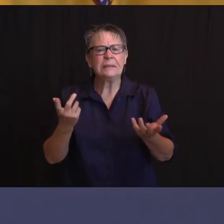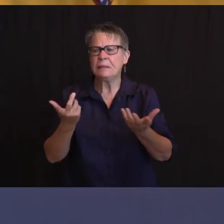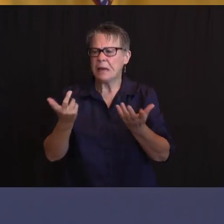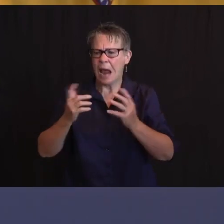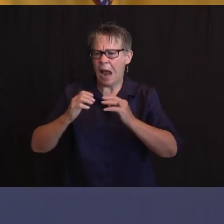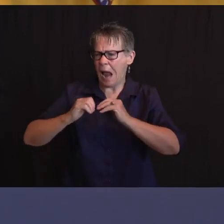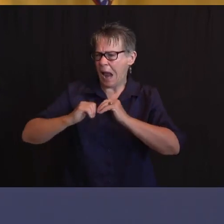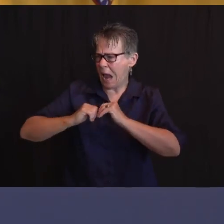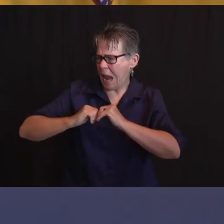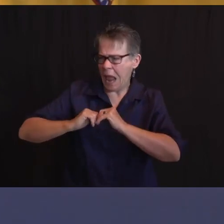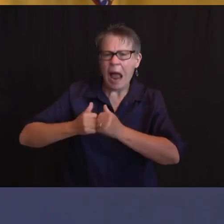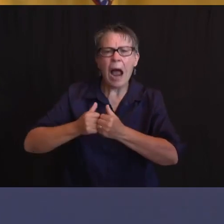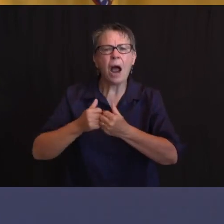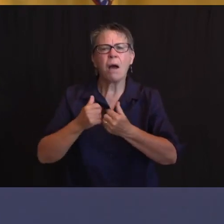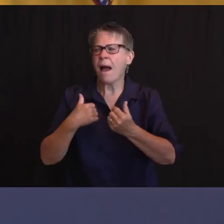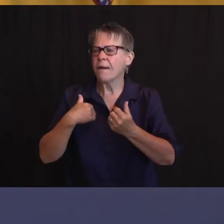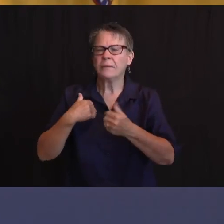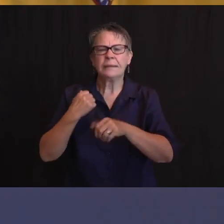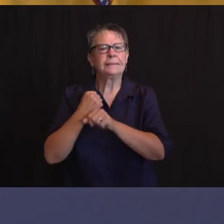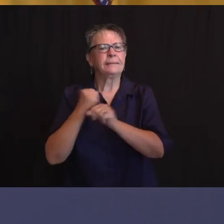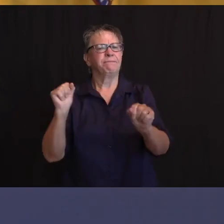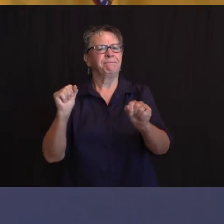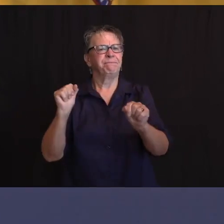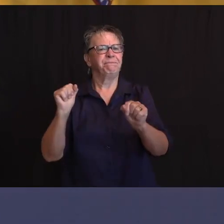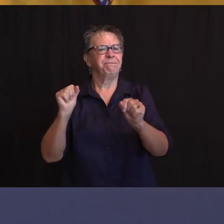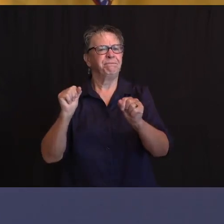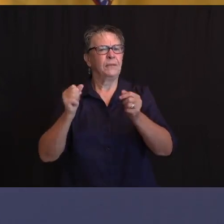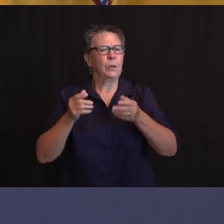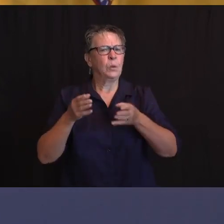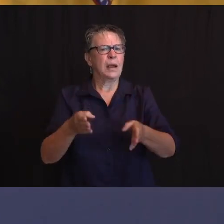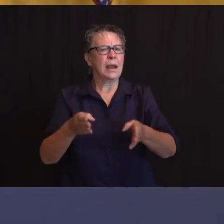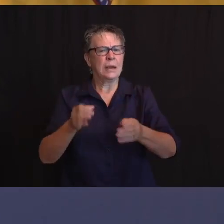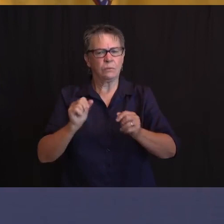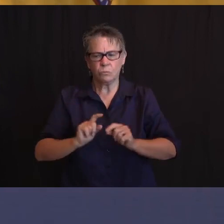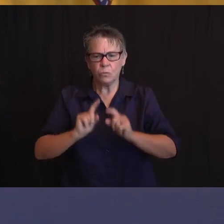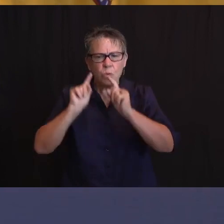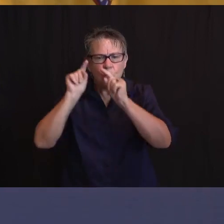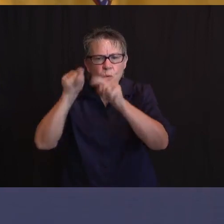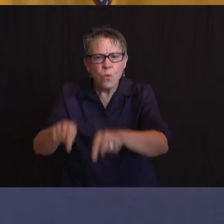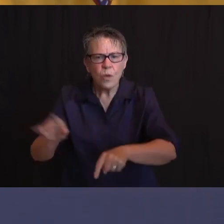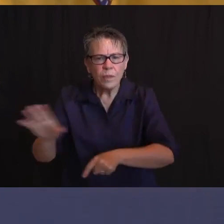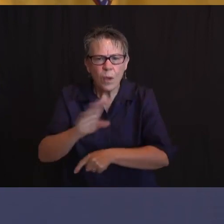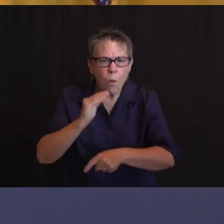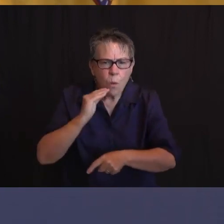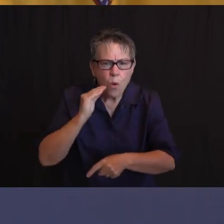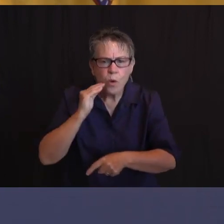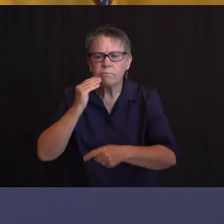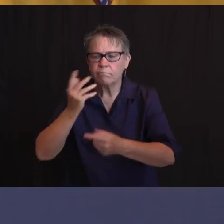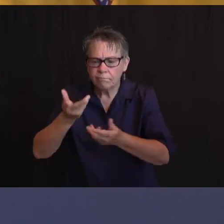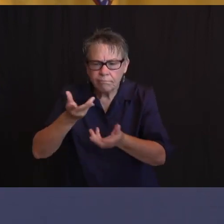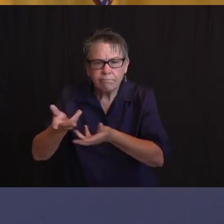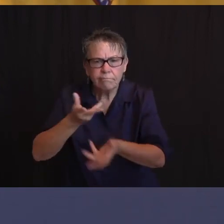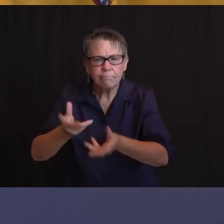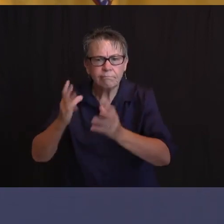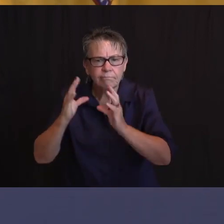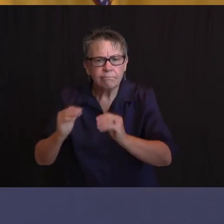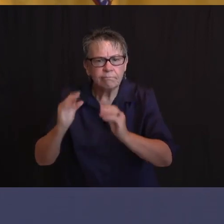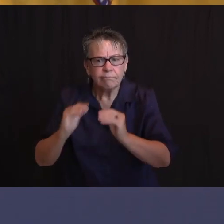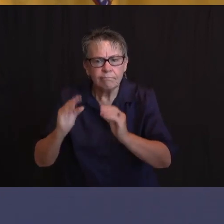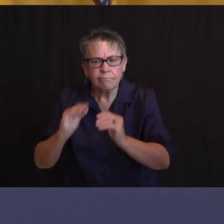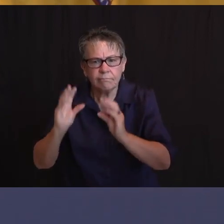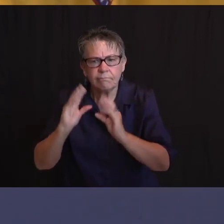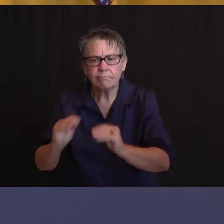that's by definition, a potentially higher vulnerability community that we've got to be very careful of. And non-English